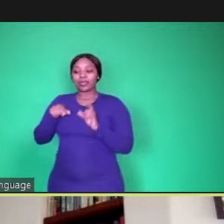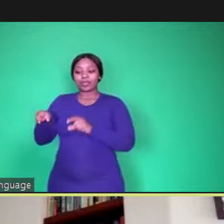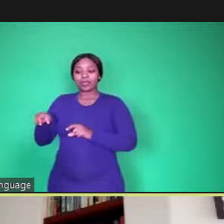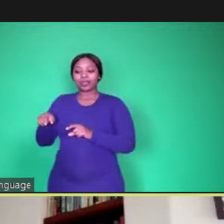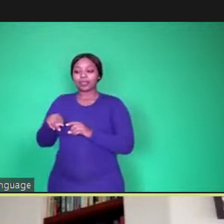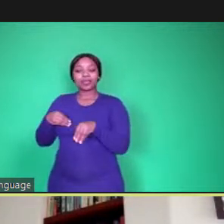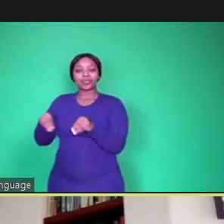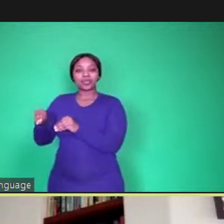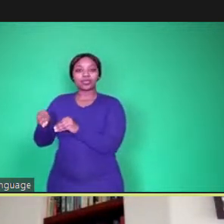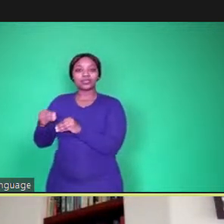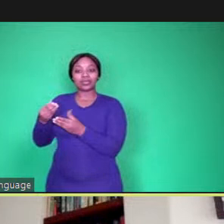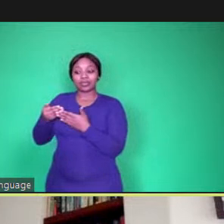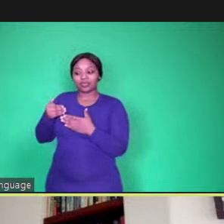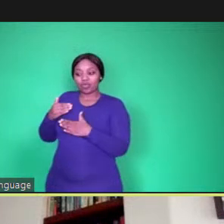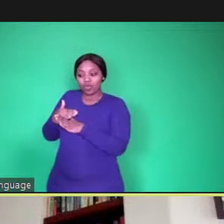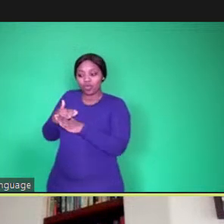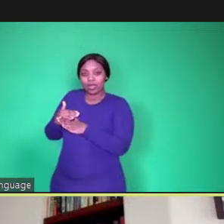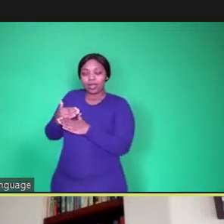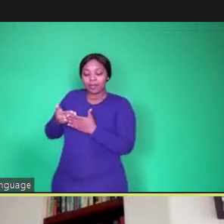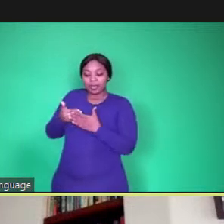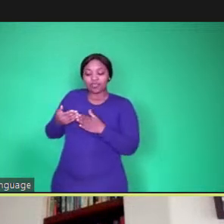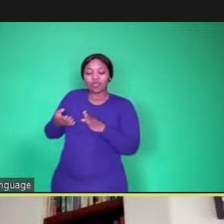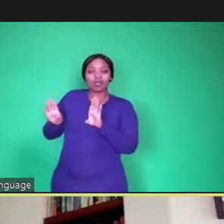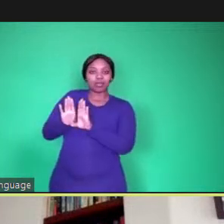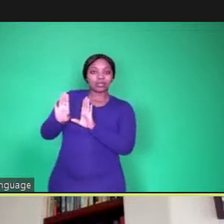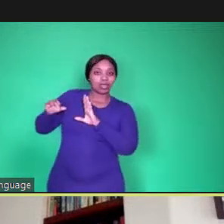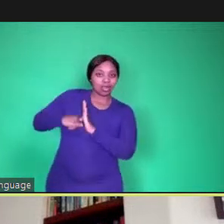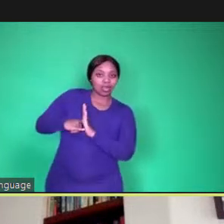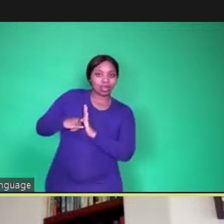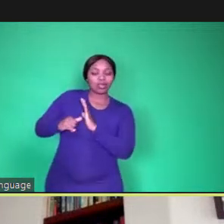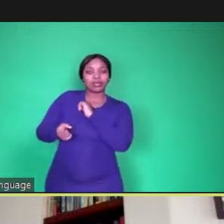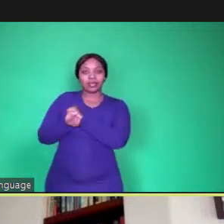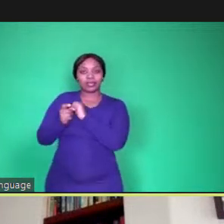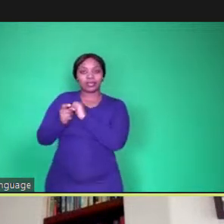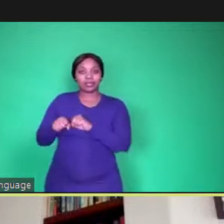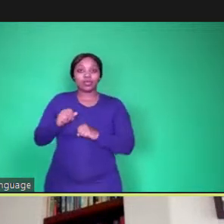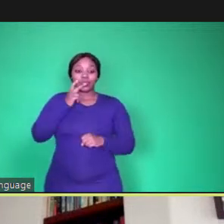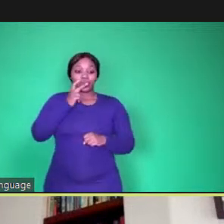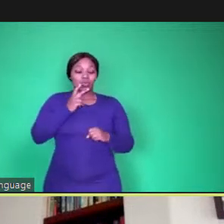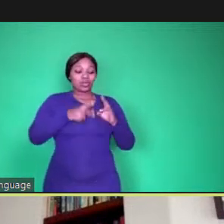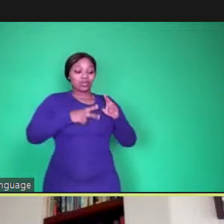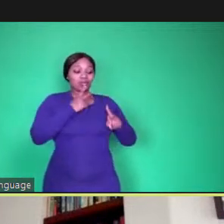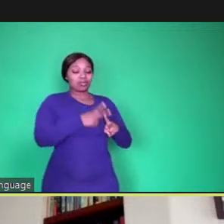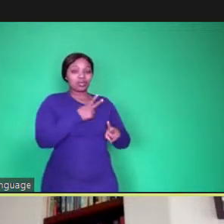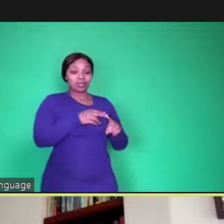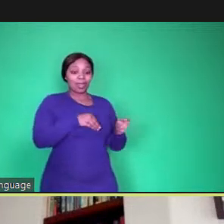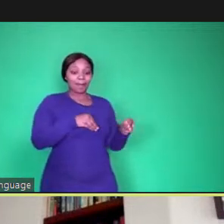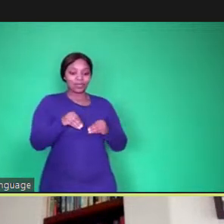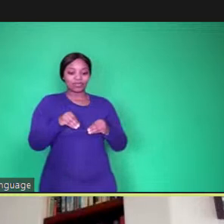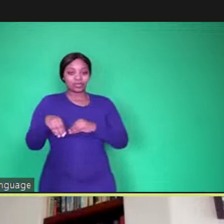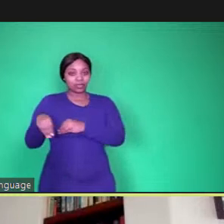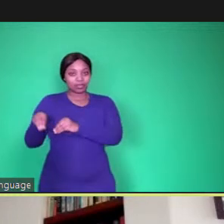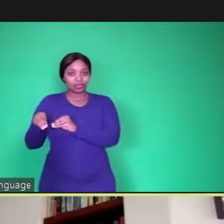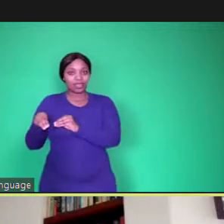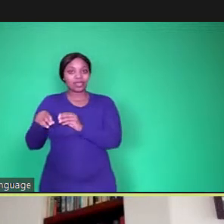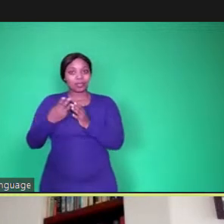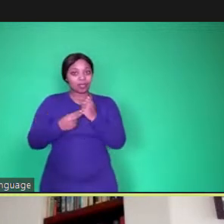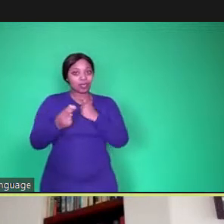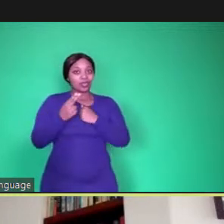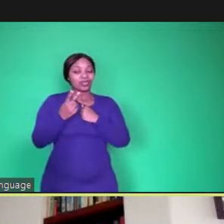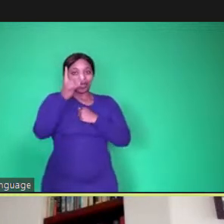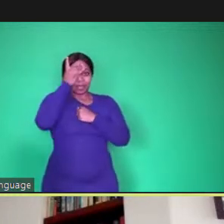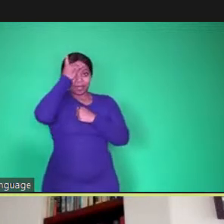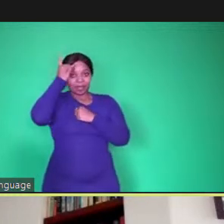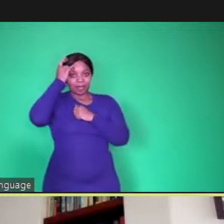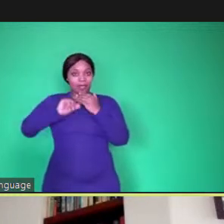been employed before the lockdown. When you look at the double movers, those who moved in both March and May, which is shown in the final column of